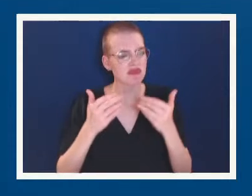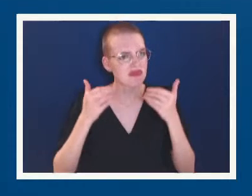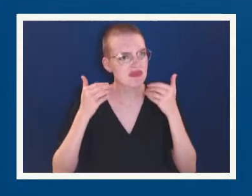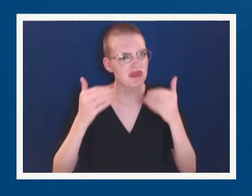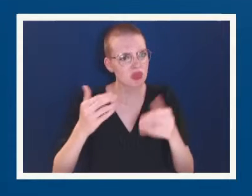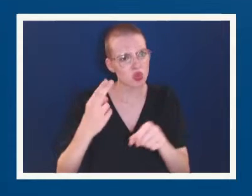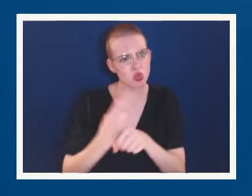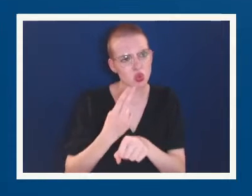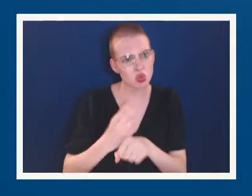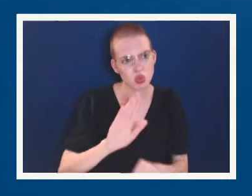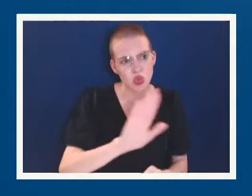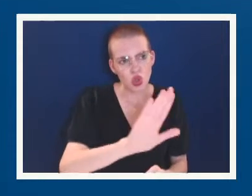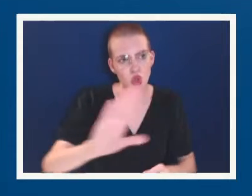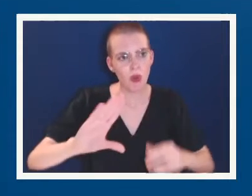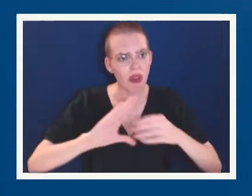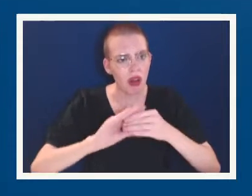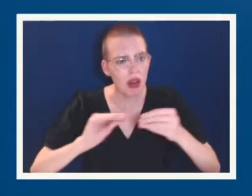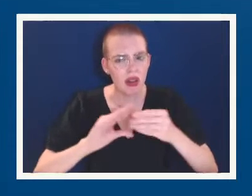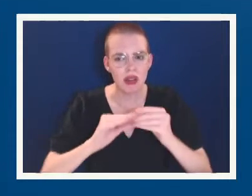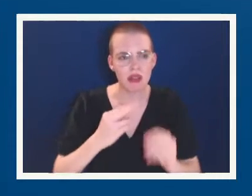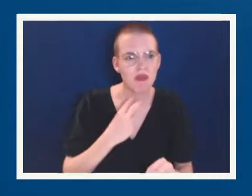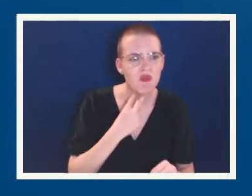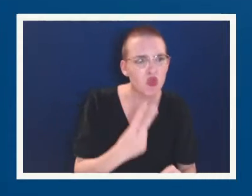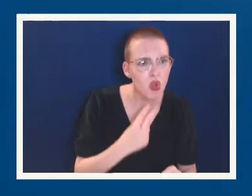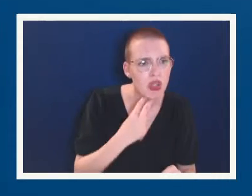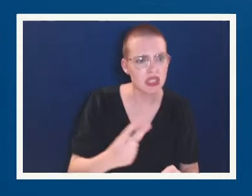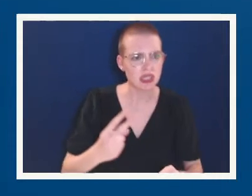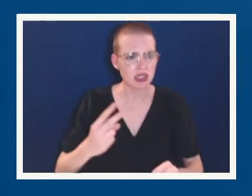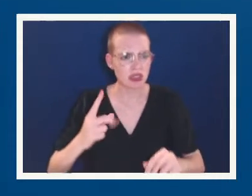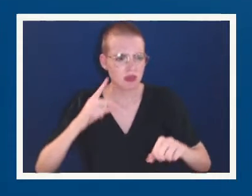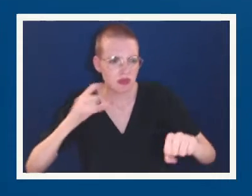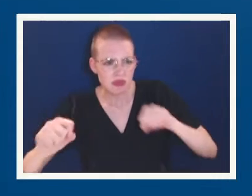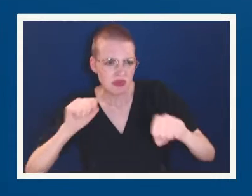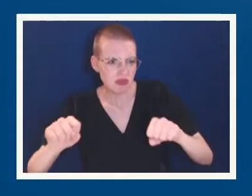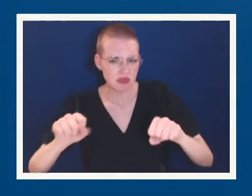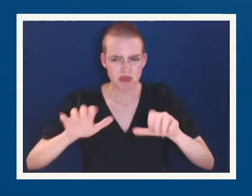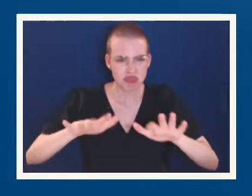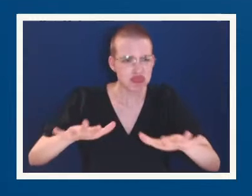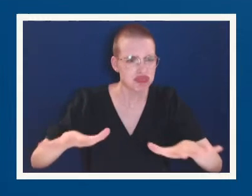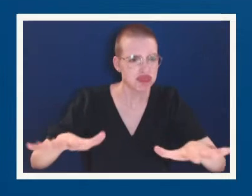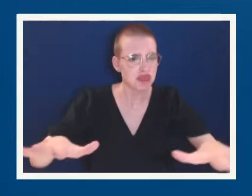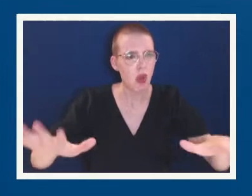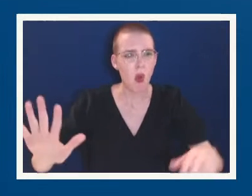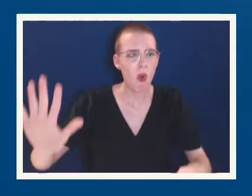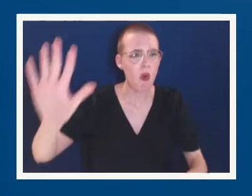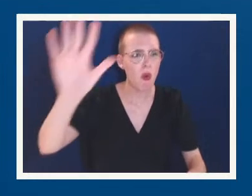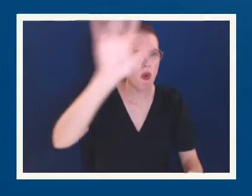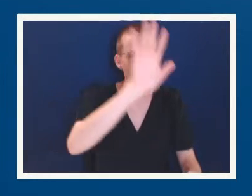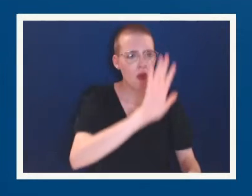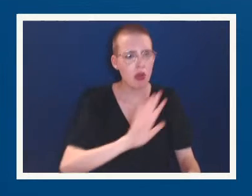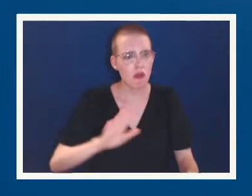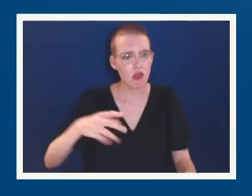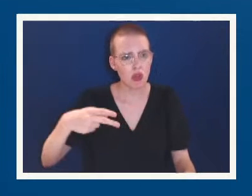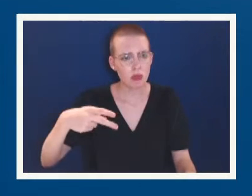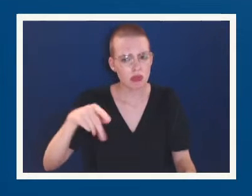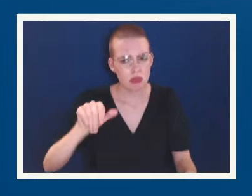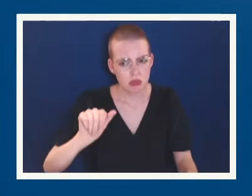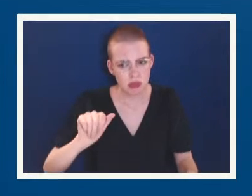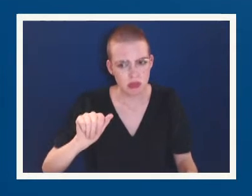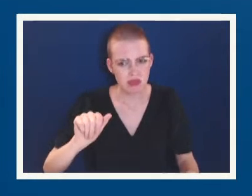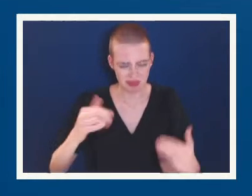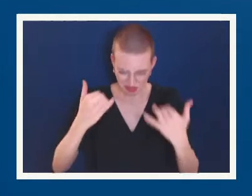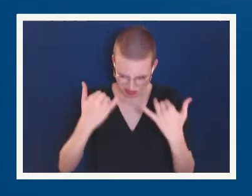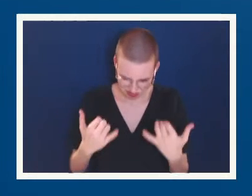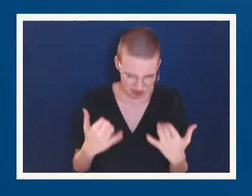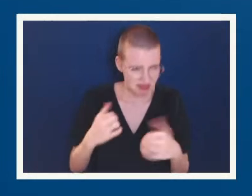over these next 3 days here in Philadelphia and all across Pennsylvania, if you can do the hard work